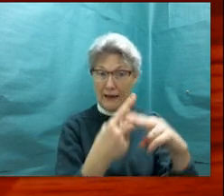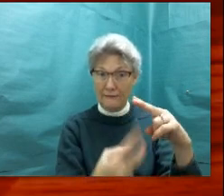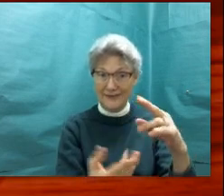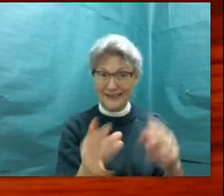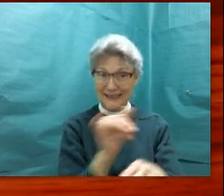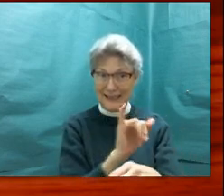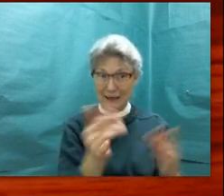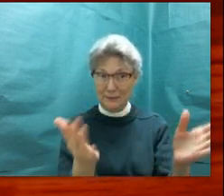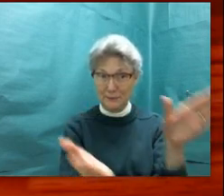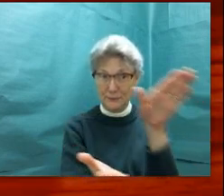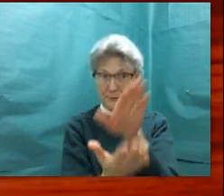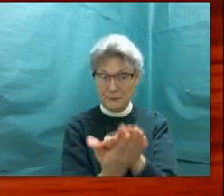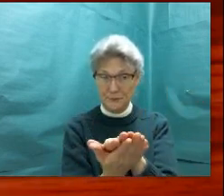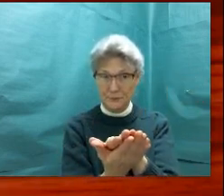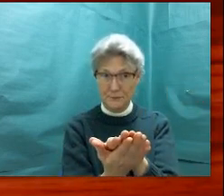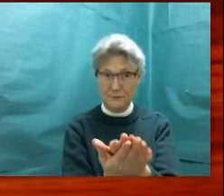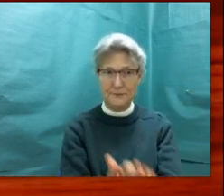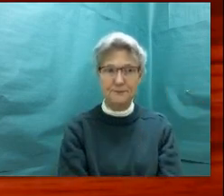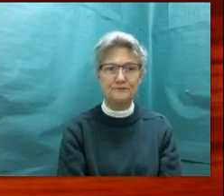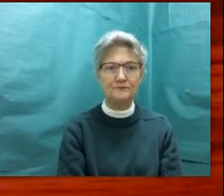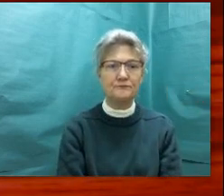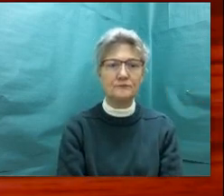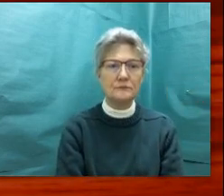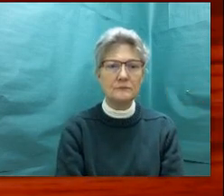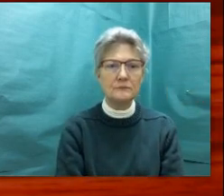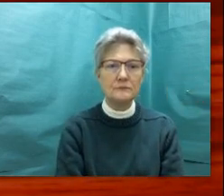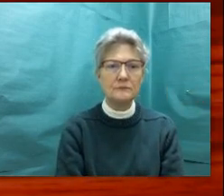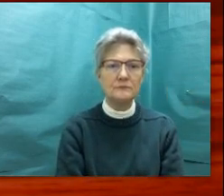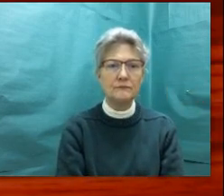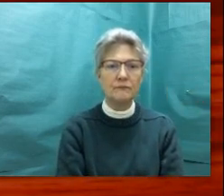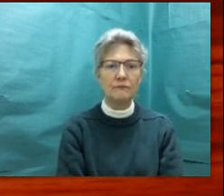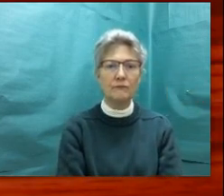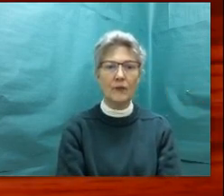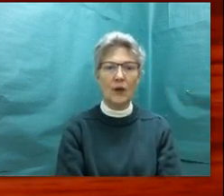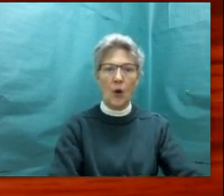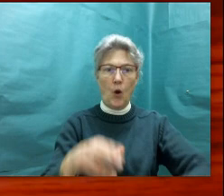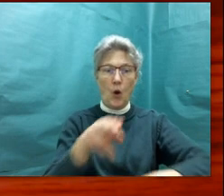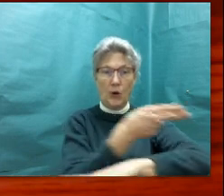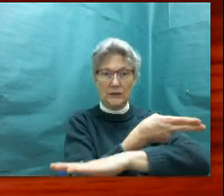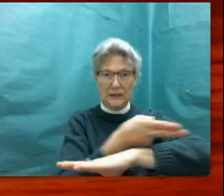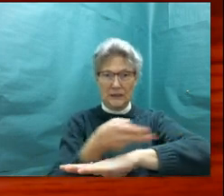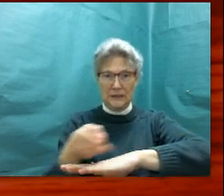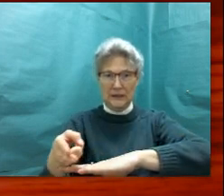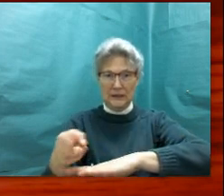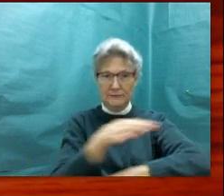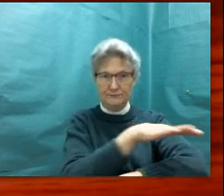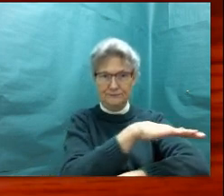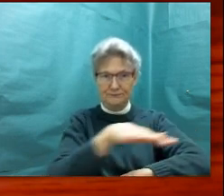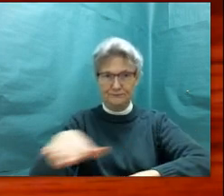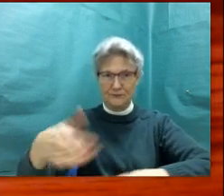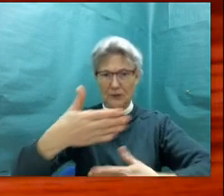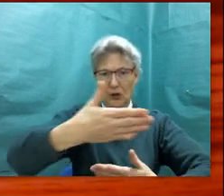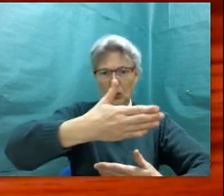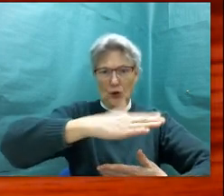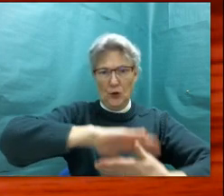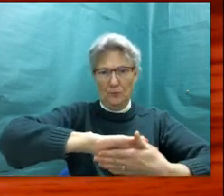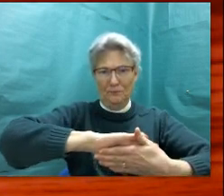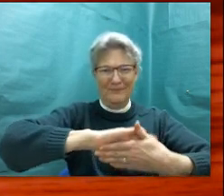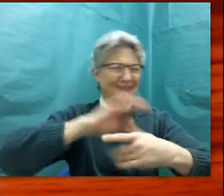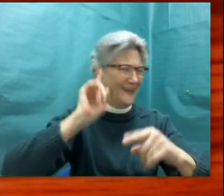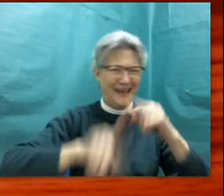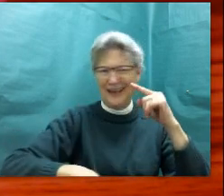see. Let's try horizontally. Nope, there's no way I can fold this